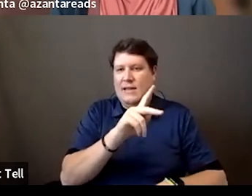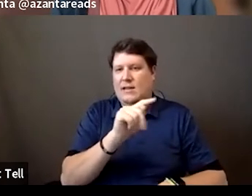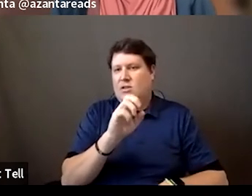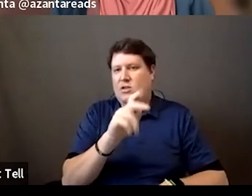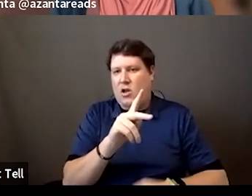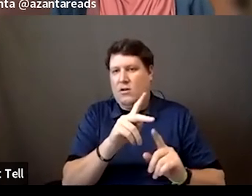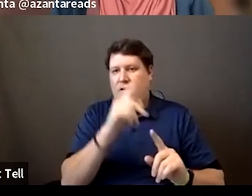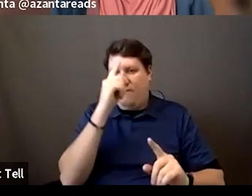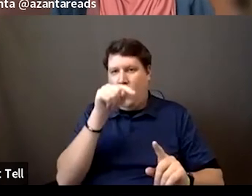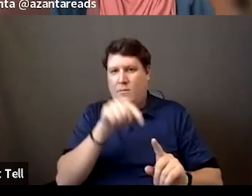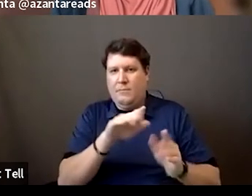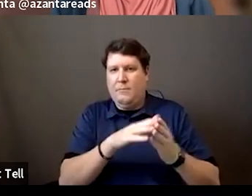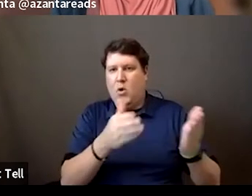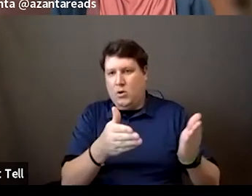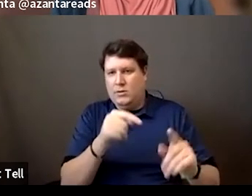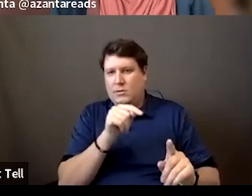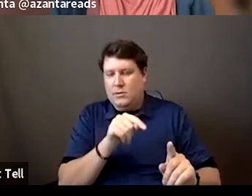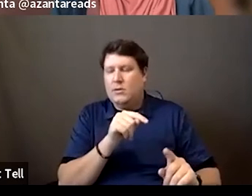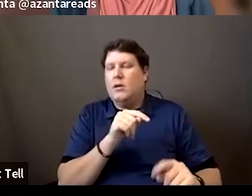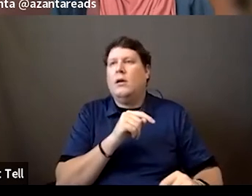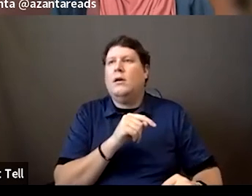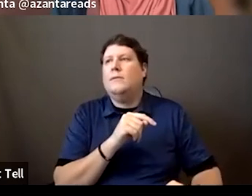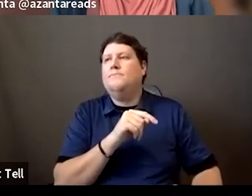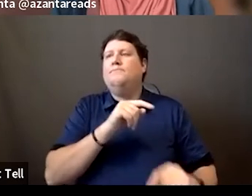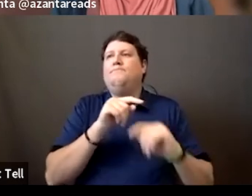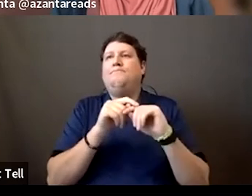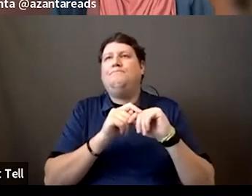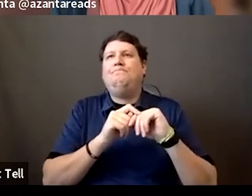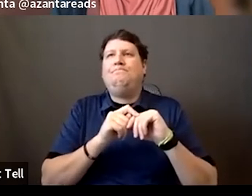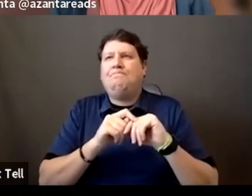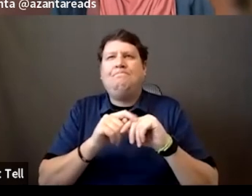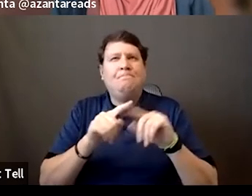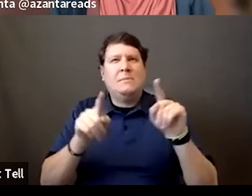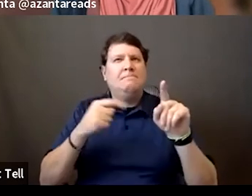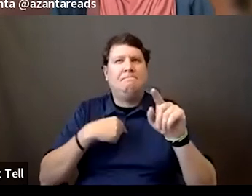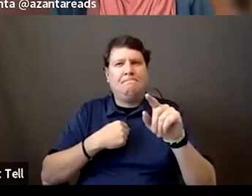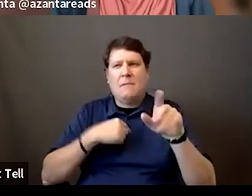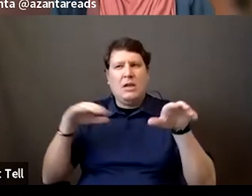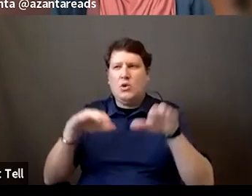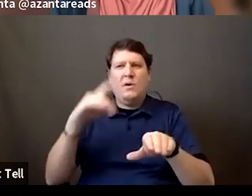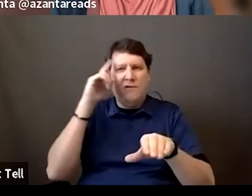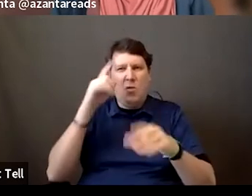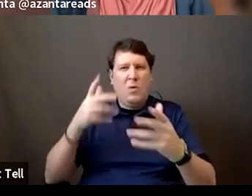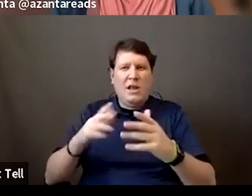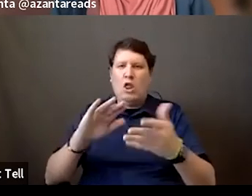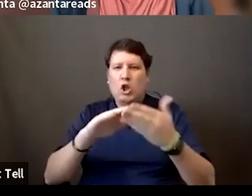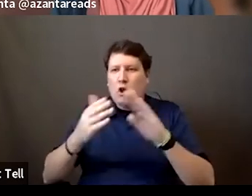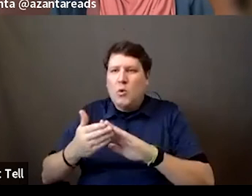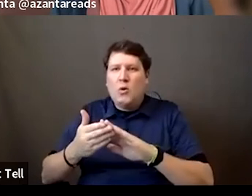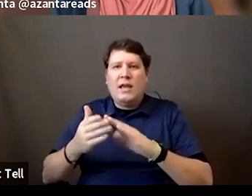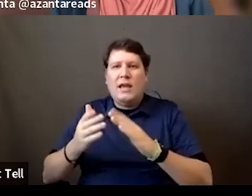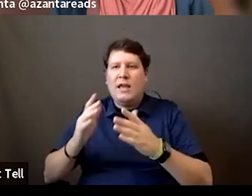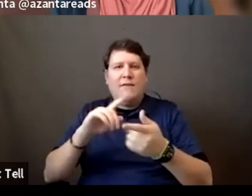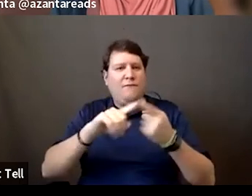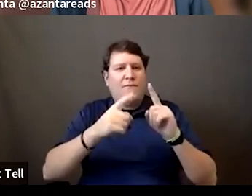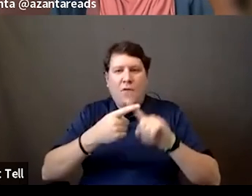location. I think that, yeah, I think I mostly do it just for the community, for the friends, to